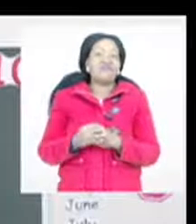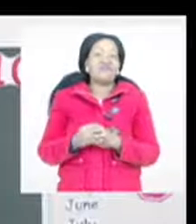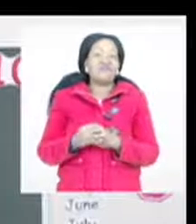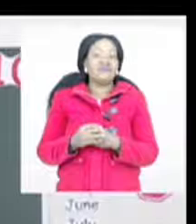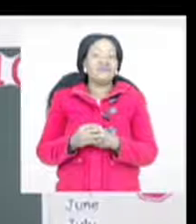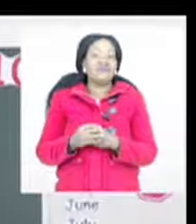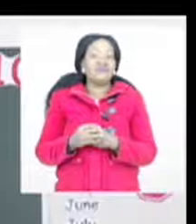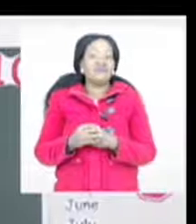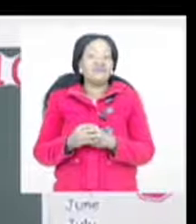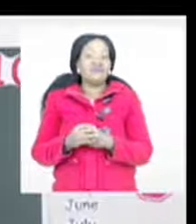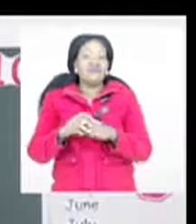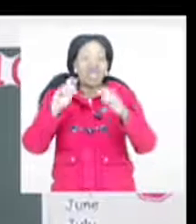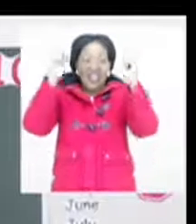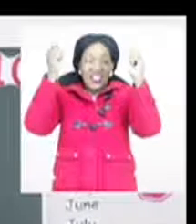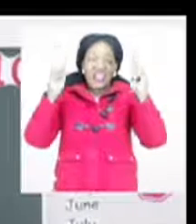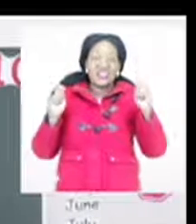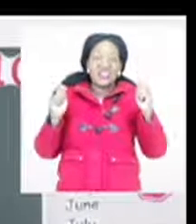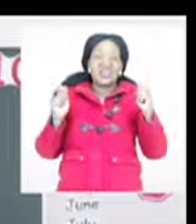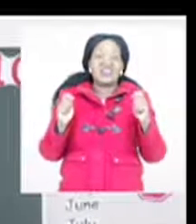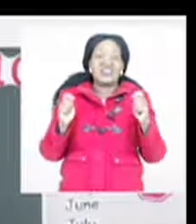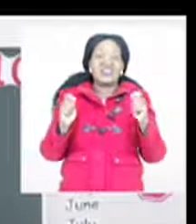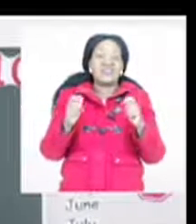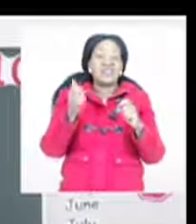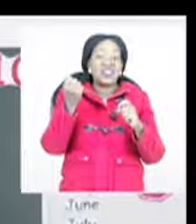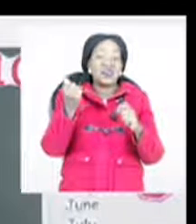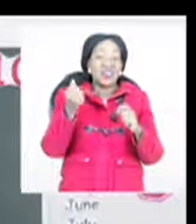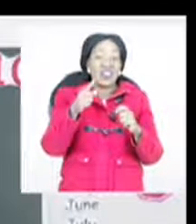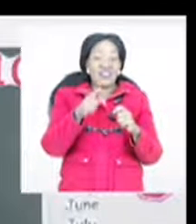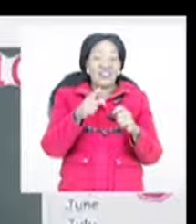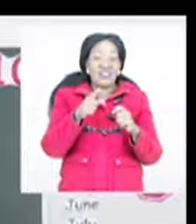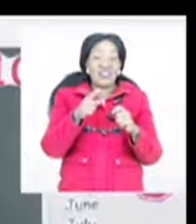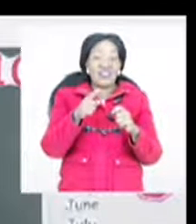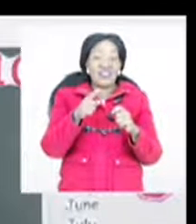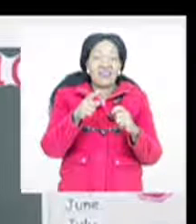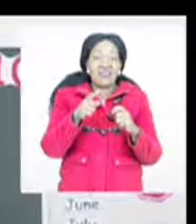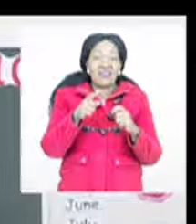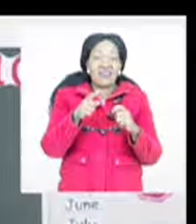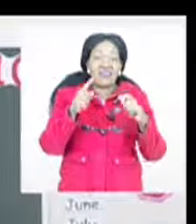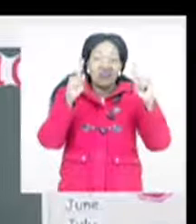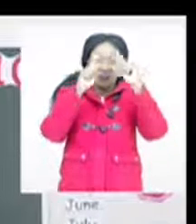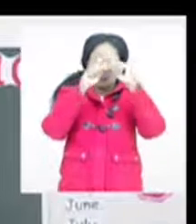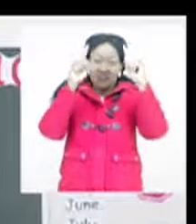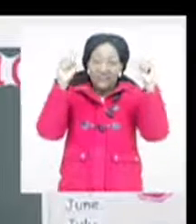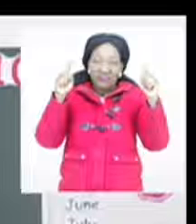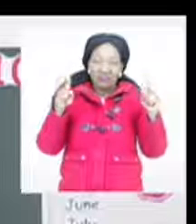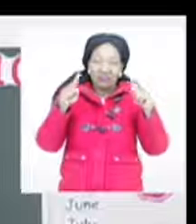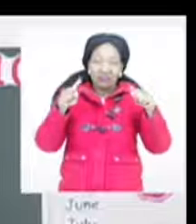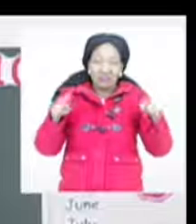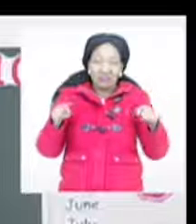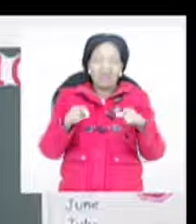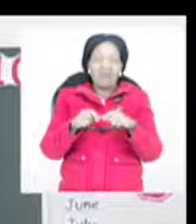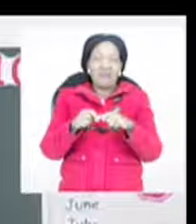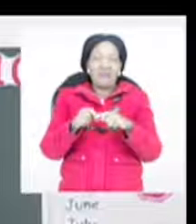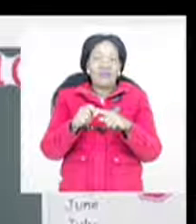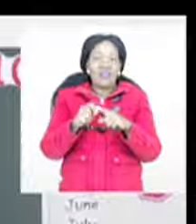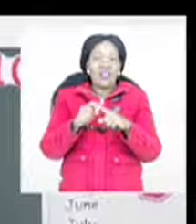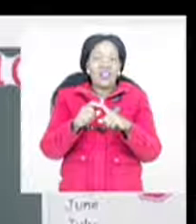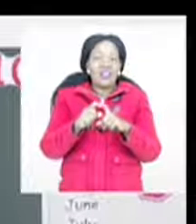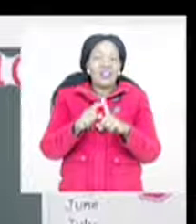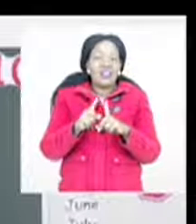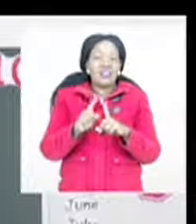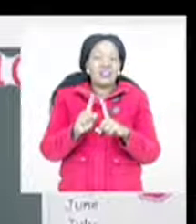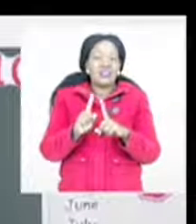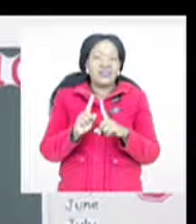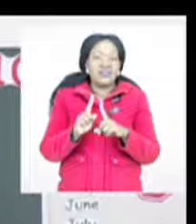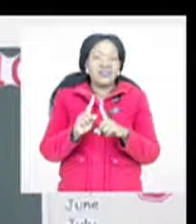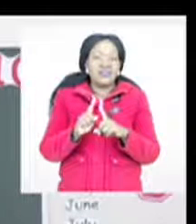The shape that you see here in front is a plant holder. But what shape does it come in?